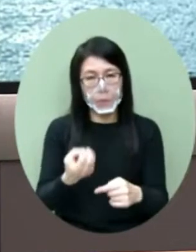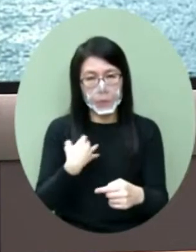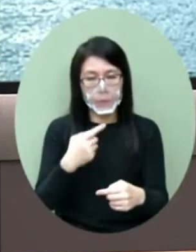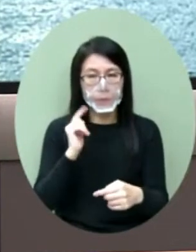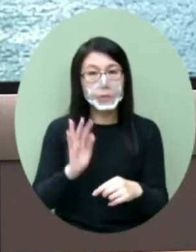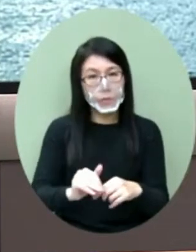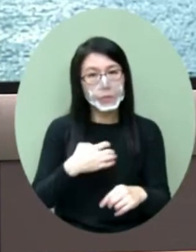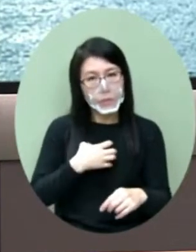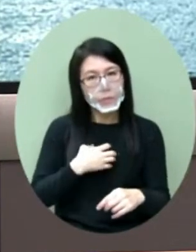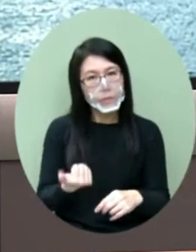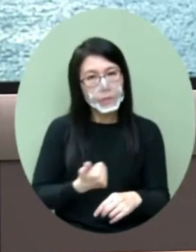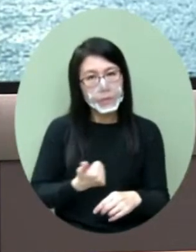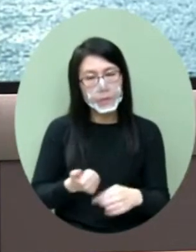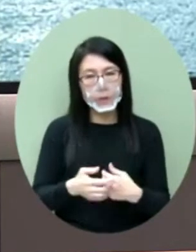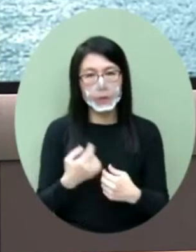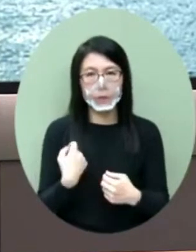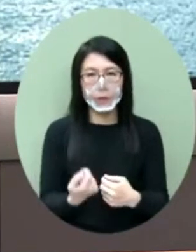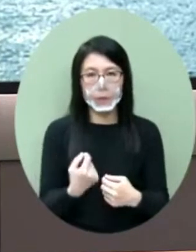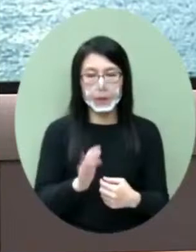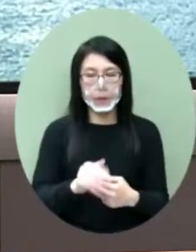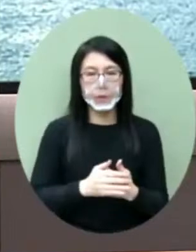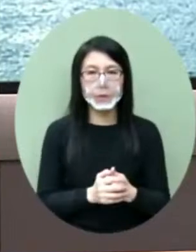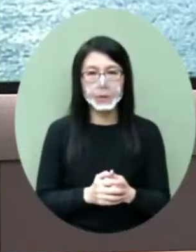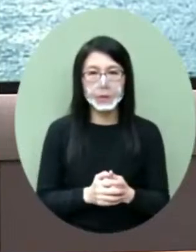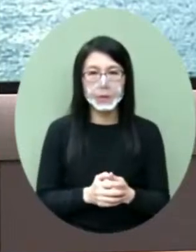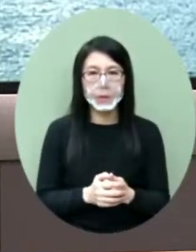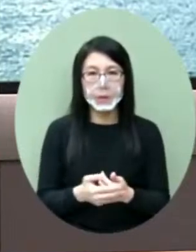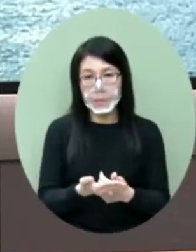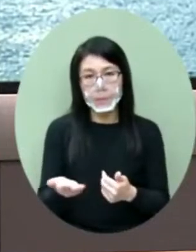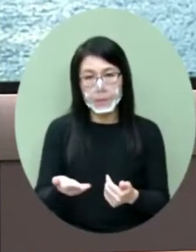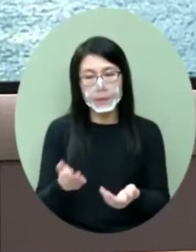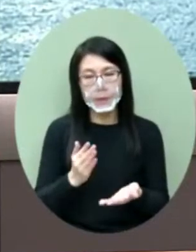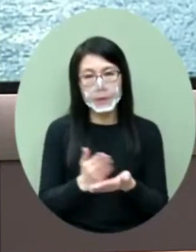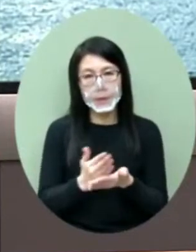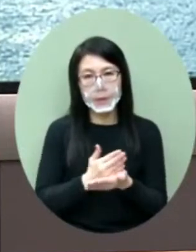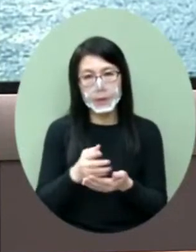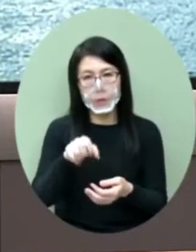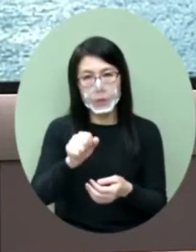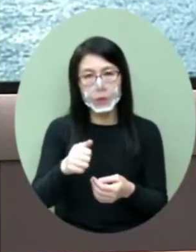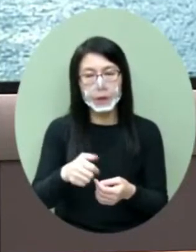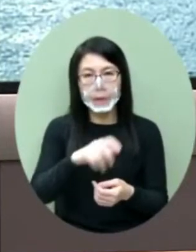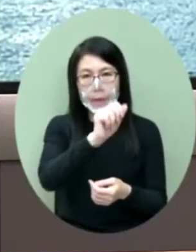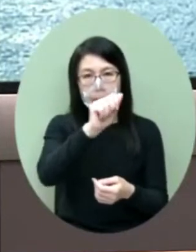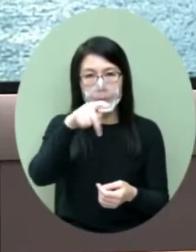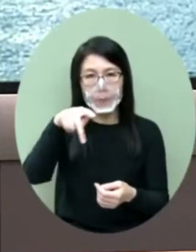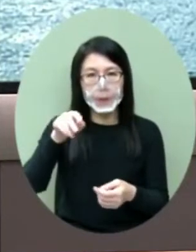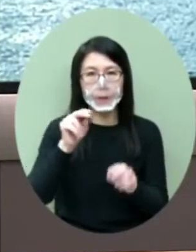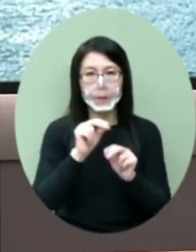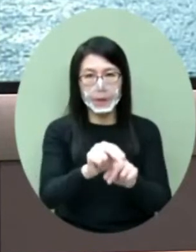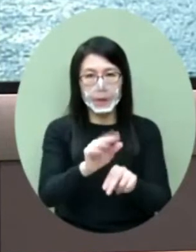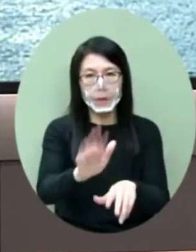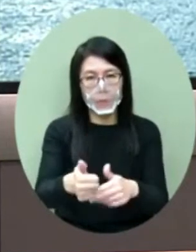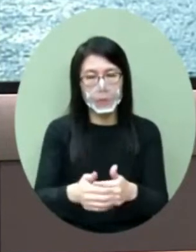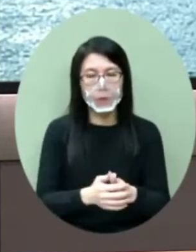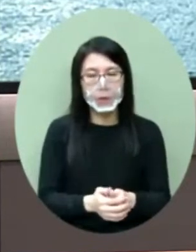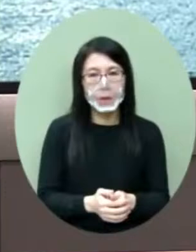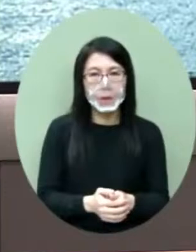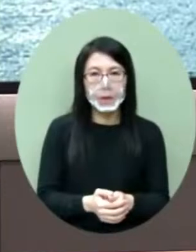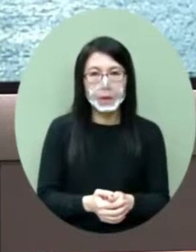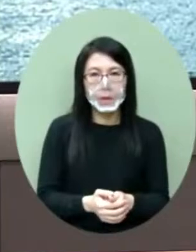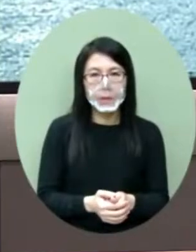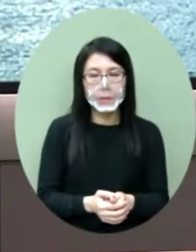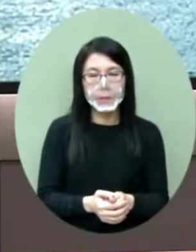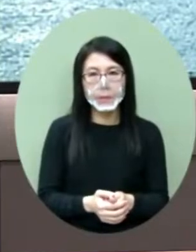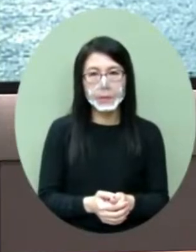Some patients told us that it's quite easy to use. So you may consider using the app to make an